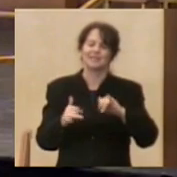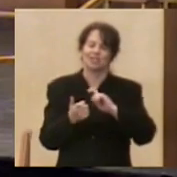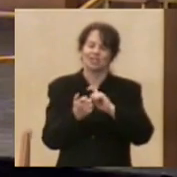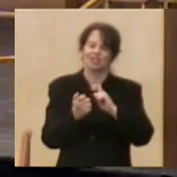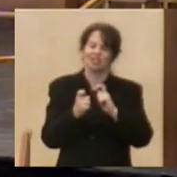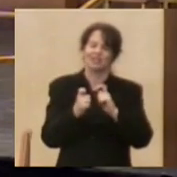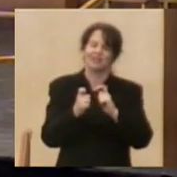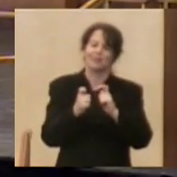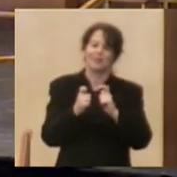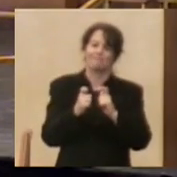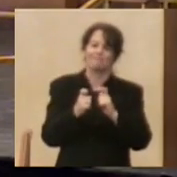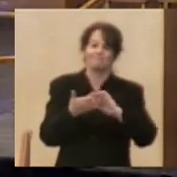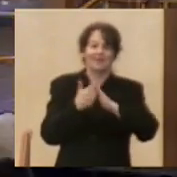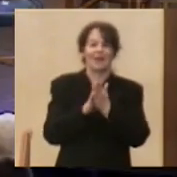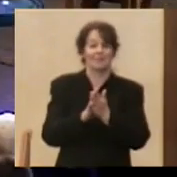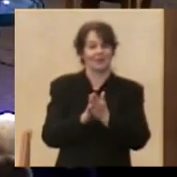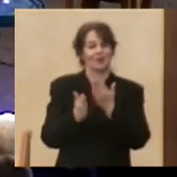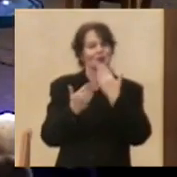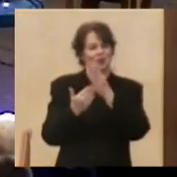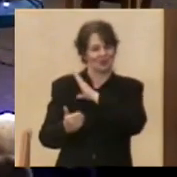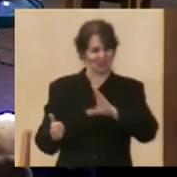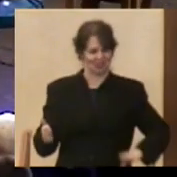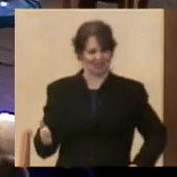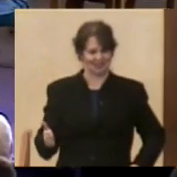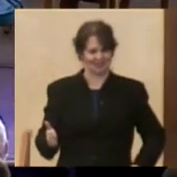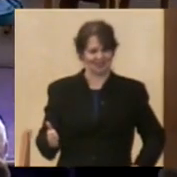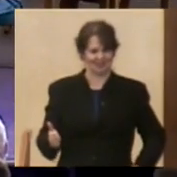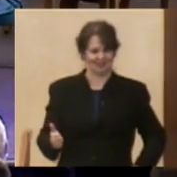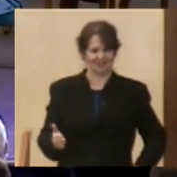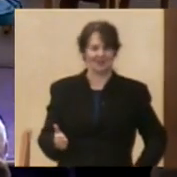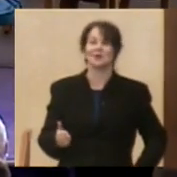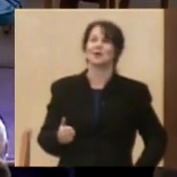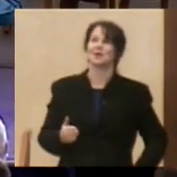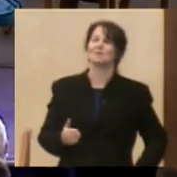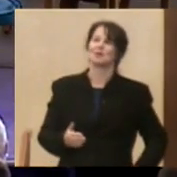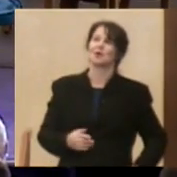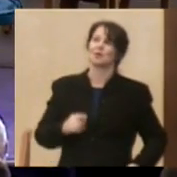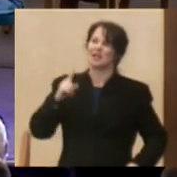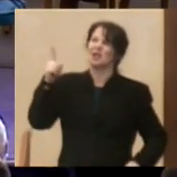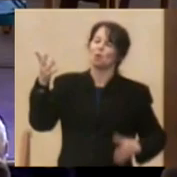the fullness that God longs for me to be.